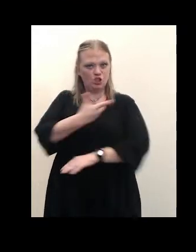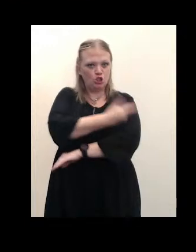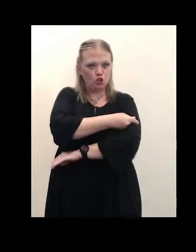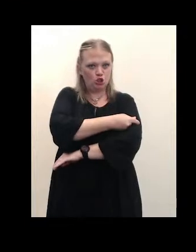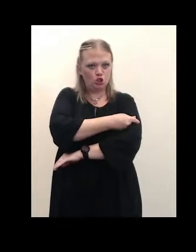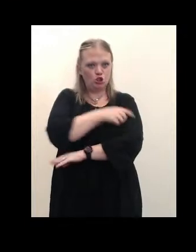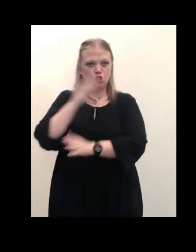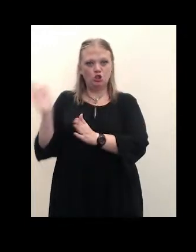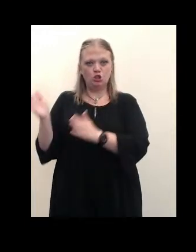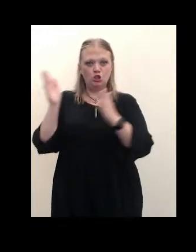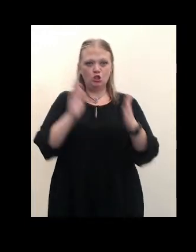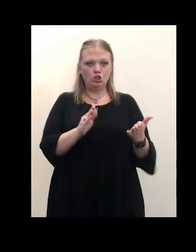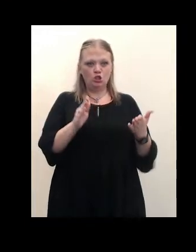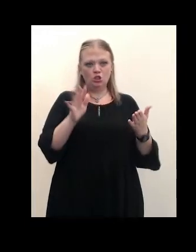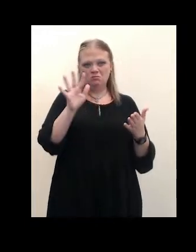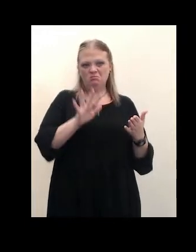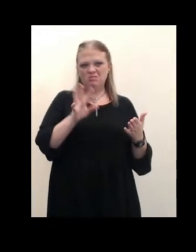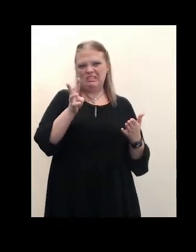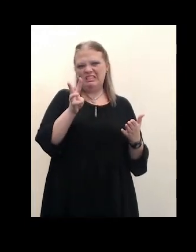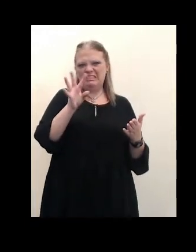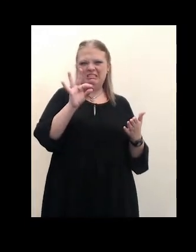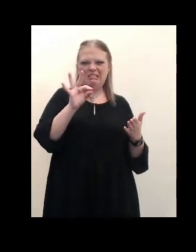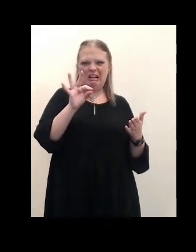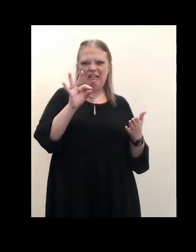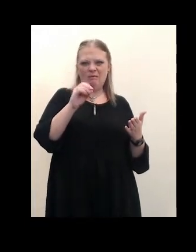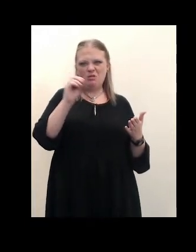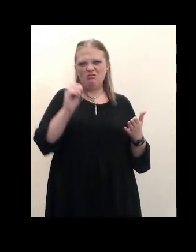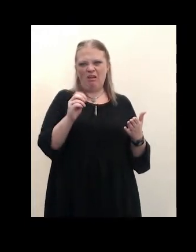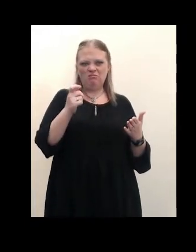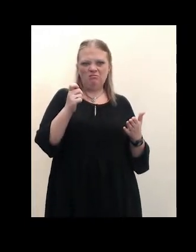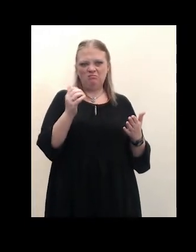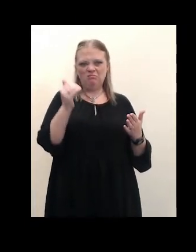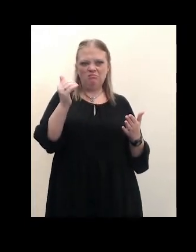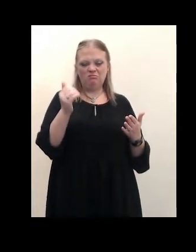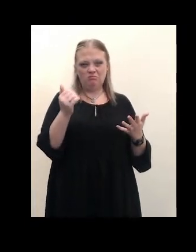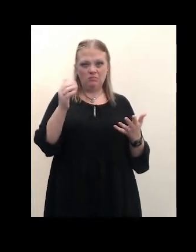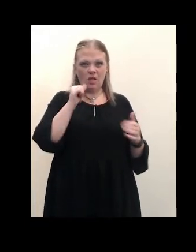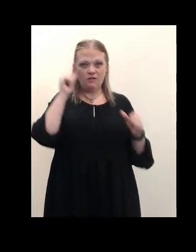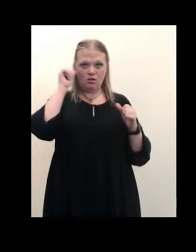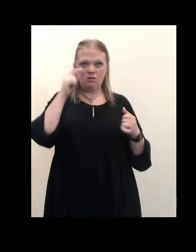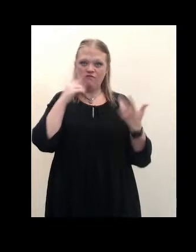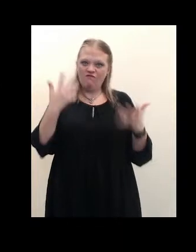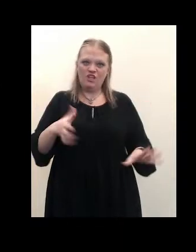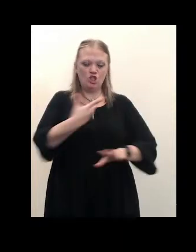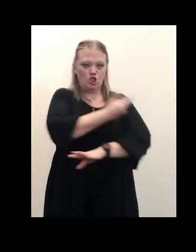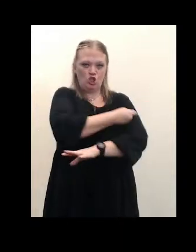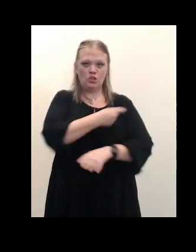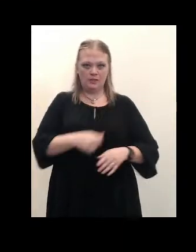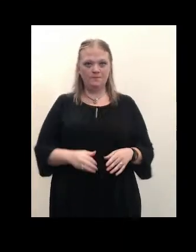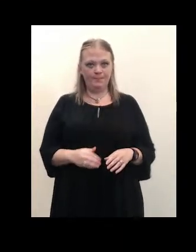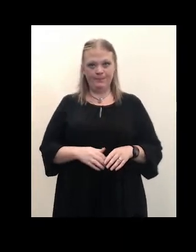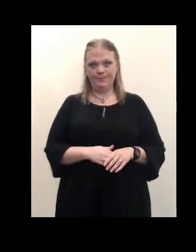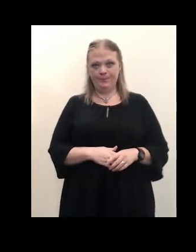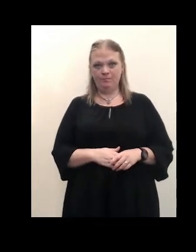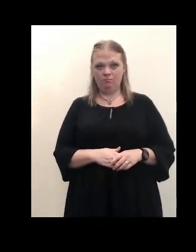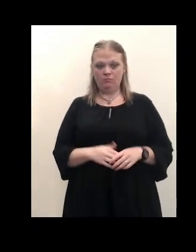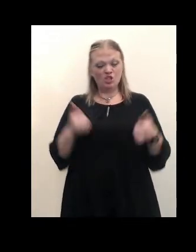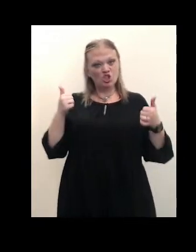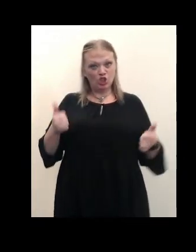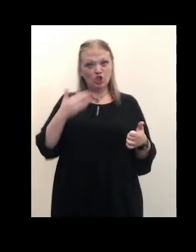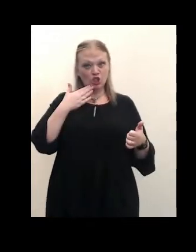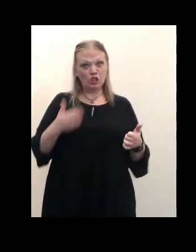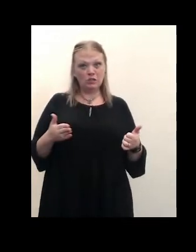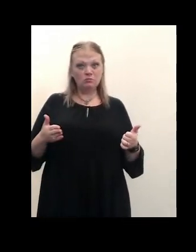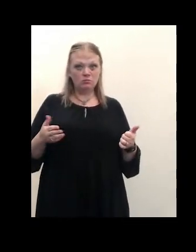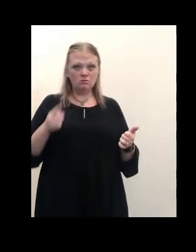And a little over 69% of our adults in Erie County are fully vaccinated. So we're doing good. I hope we can